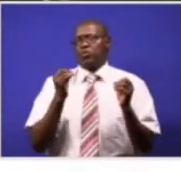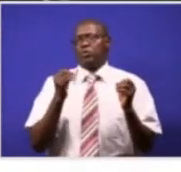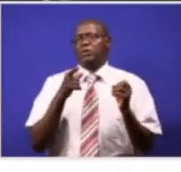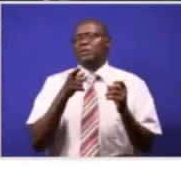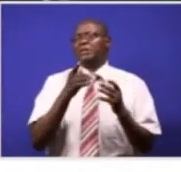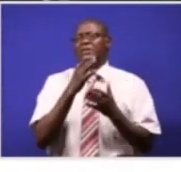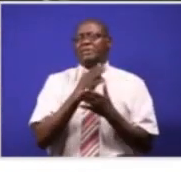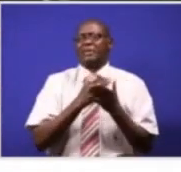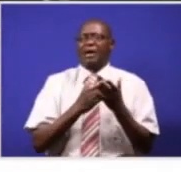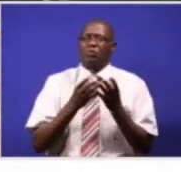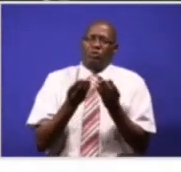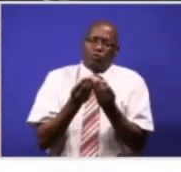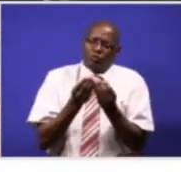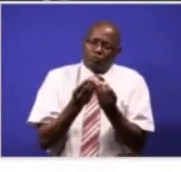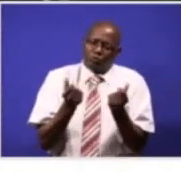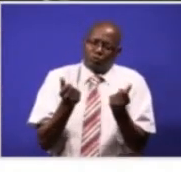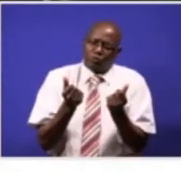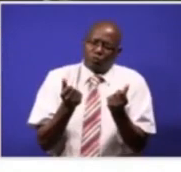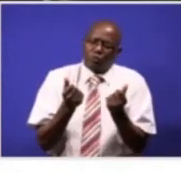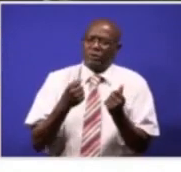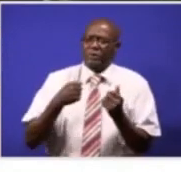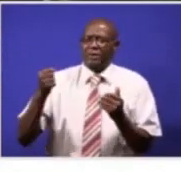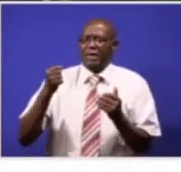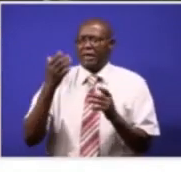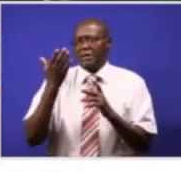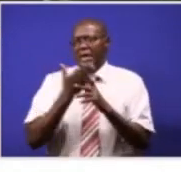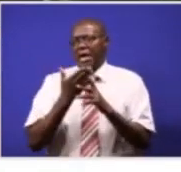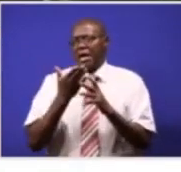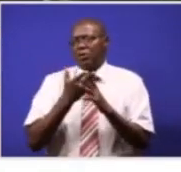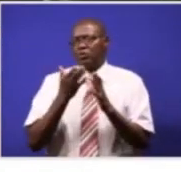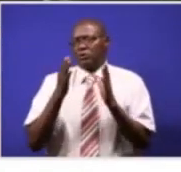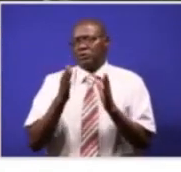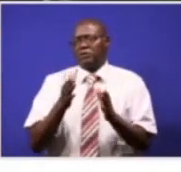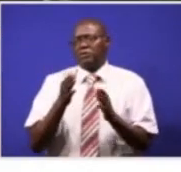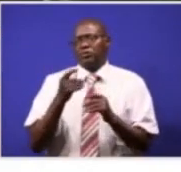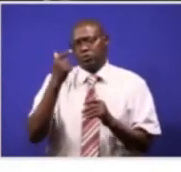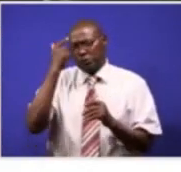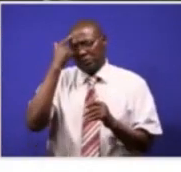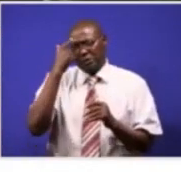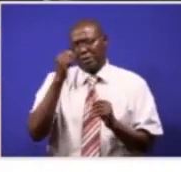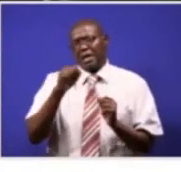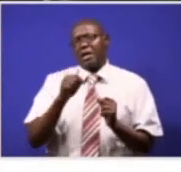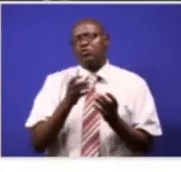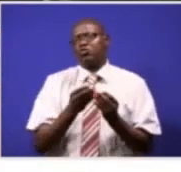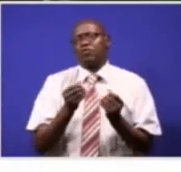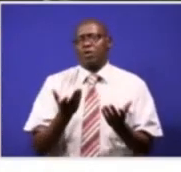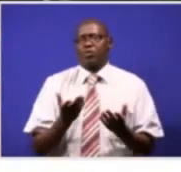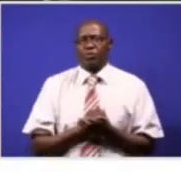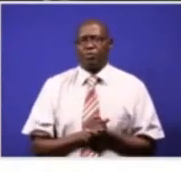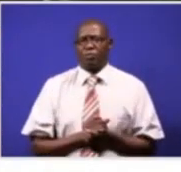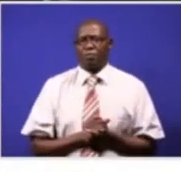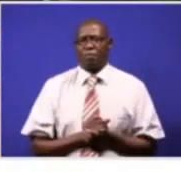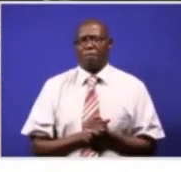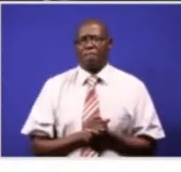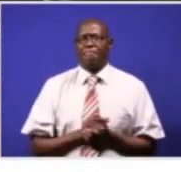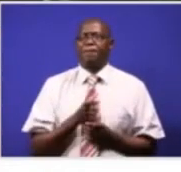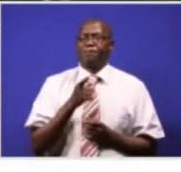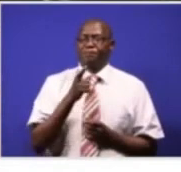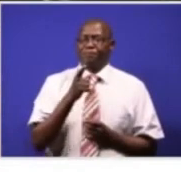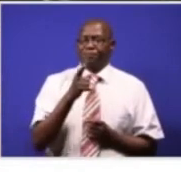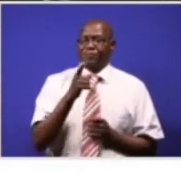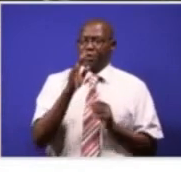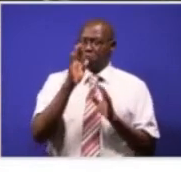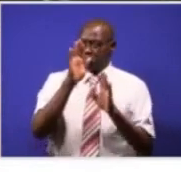think can help in the standoff between the government and the opposition? That is a very important question and an